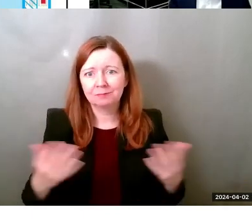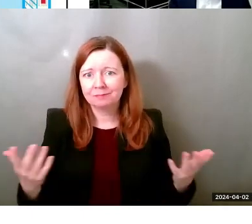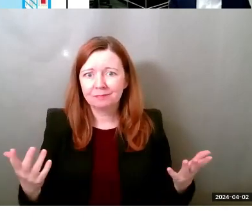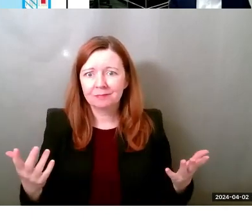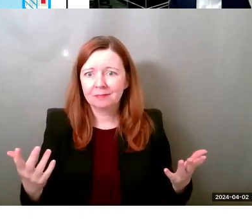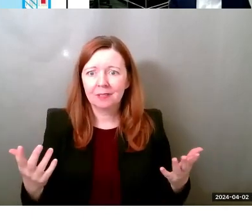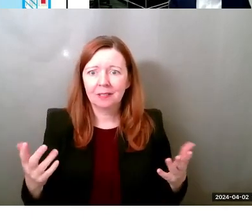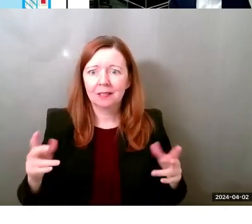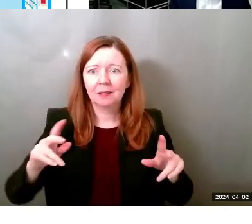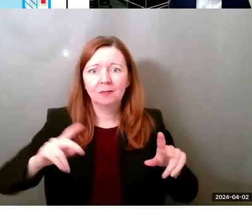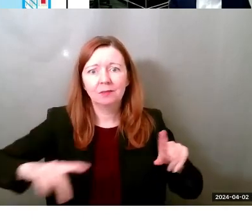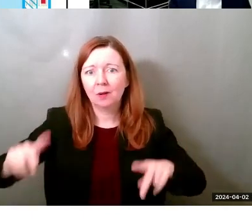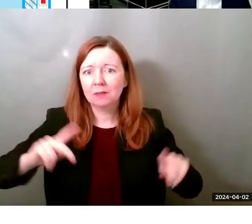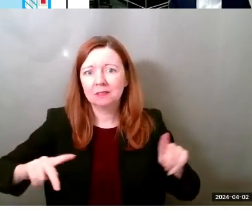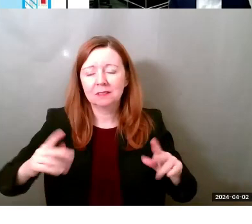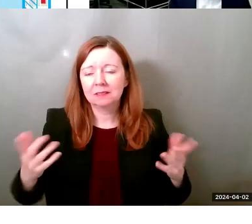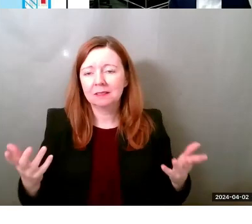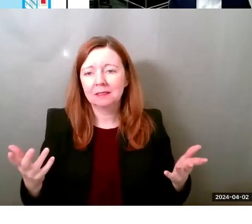books,